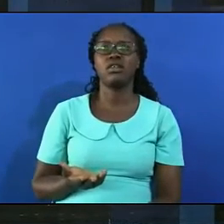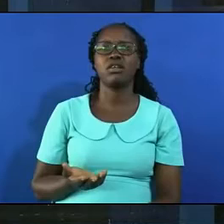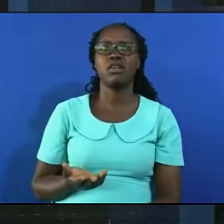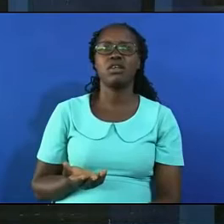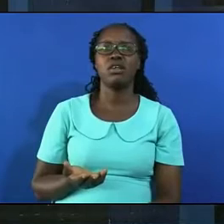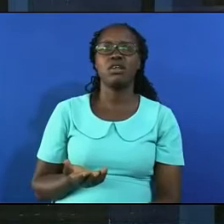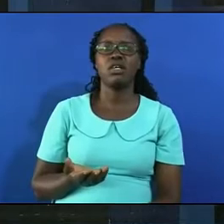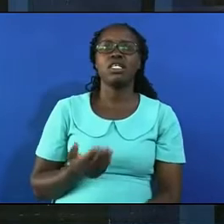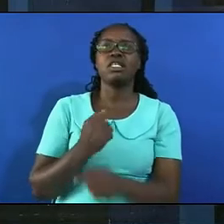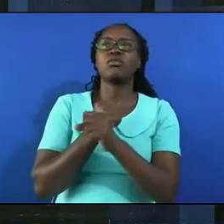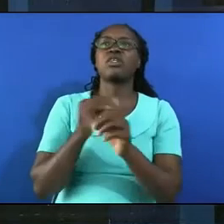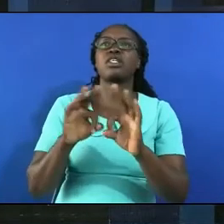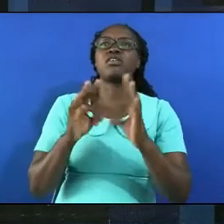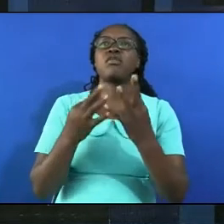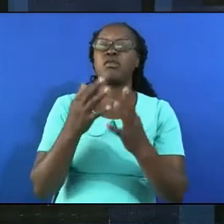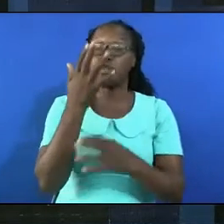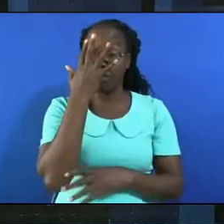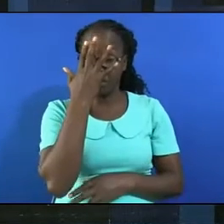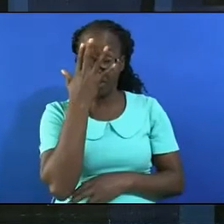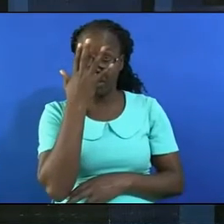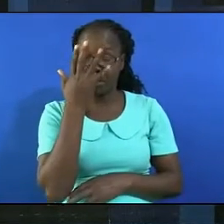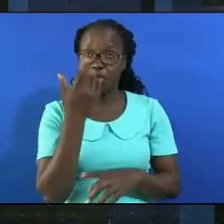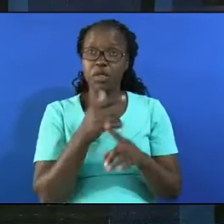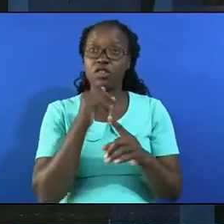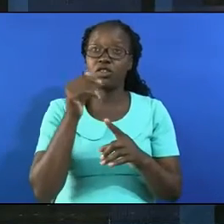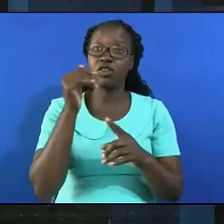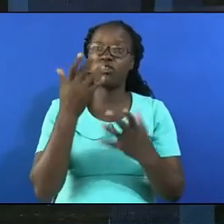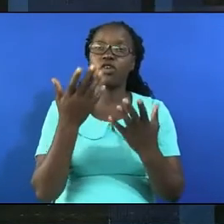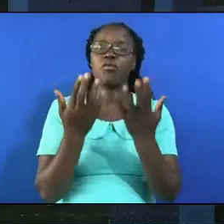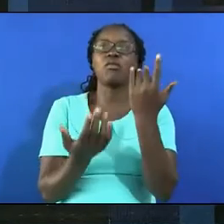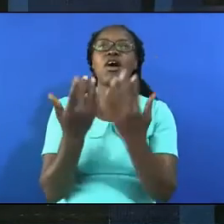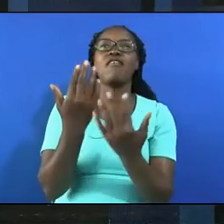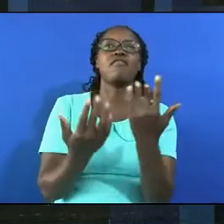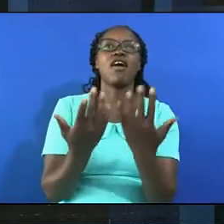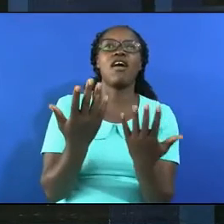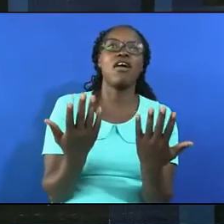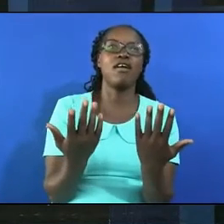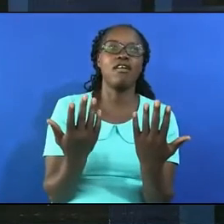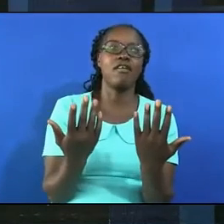That will protect the family from embarrassment, but not from hellfire.